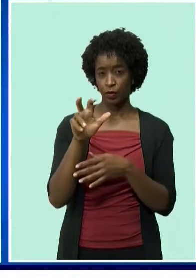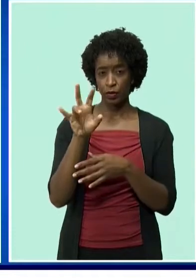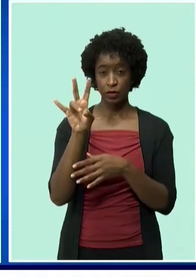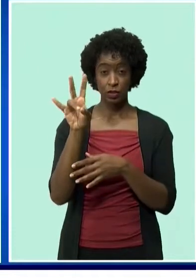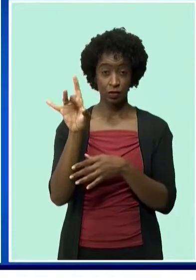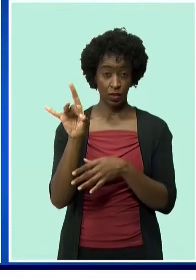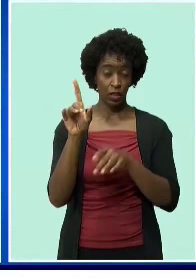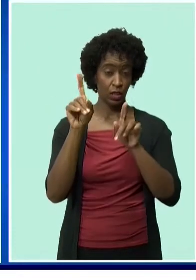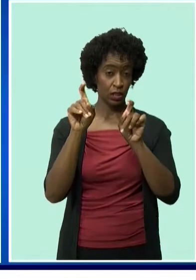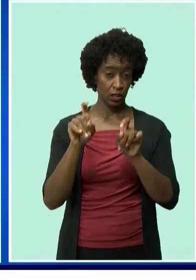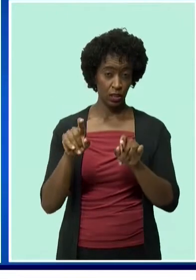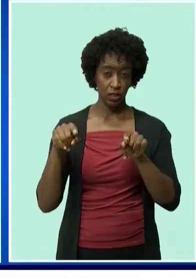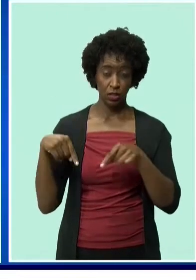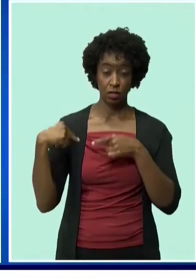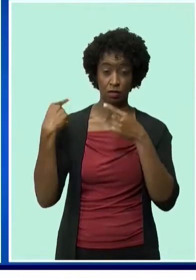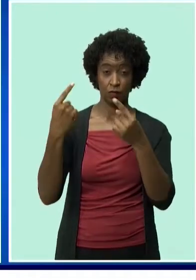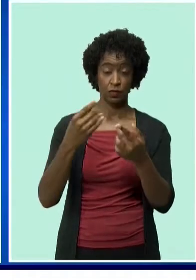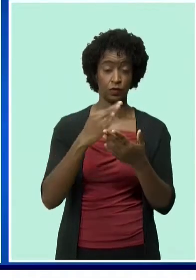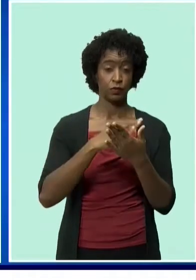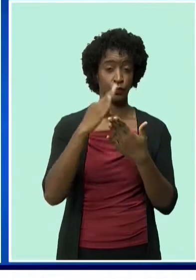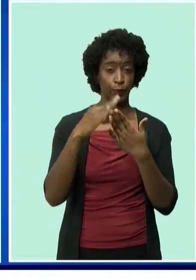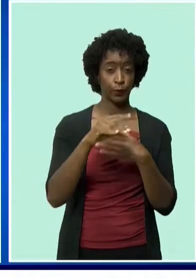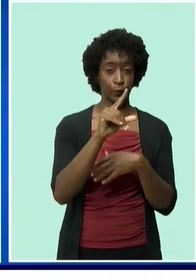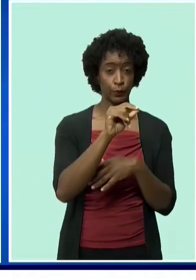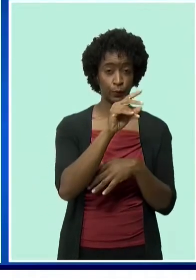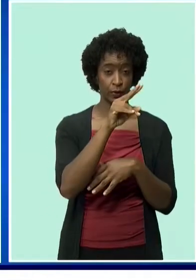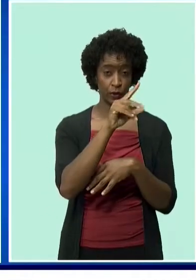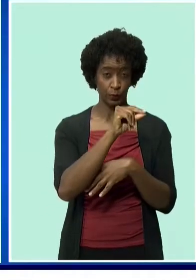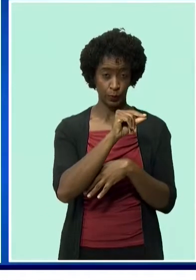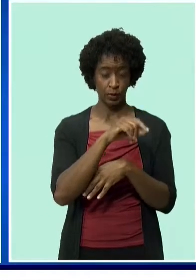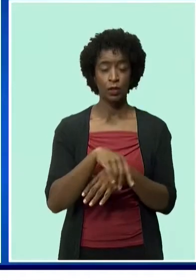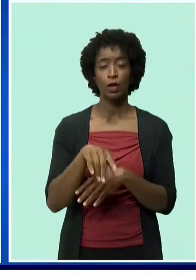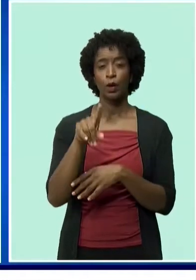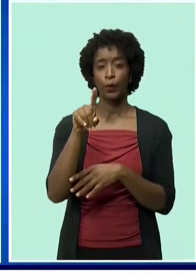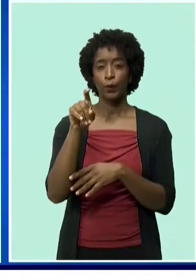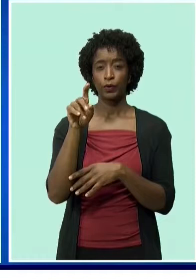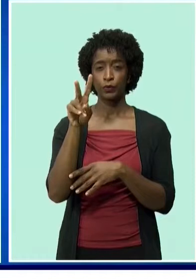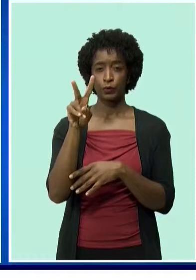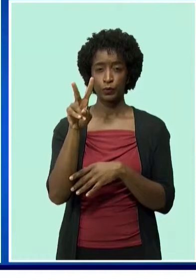765,378 tests since February 2020 and recorded